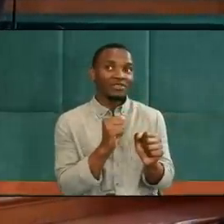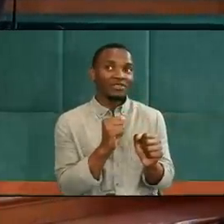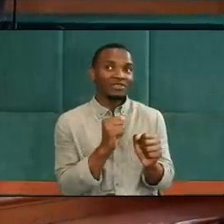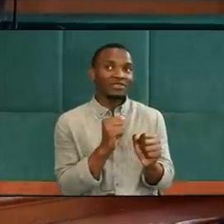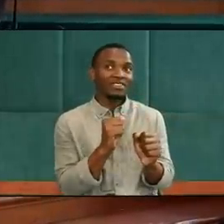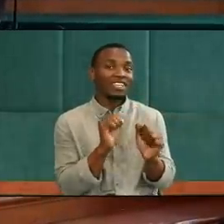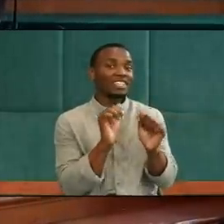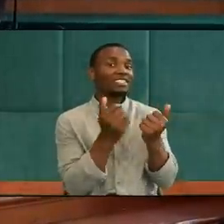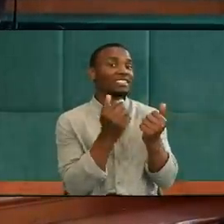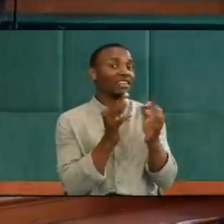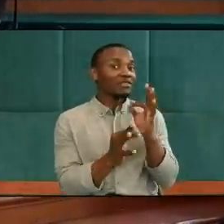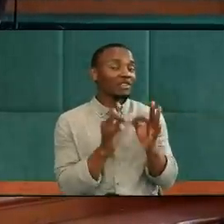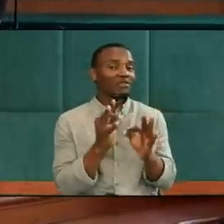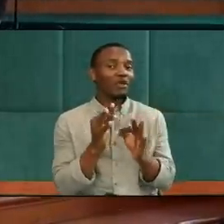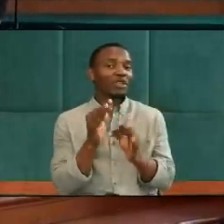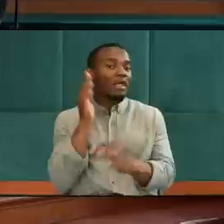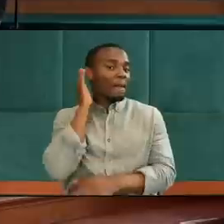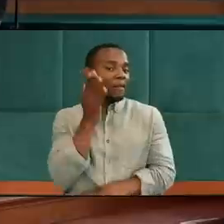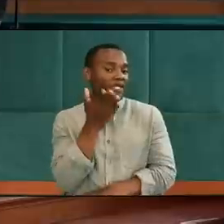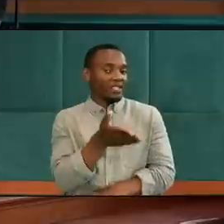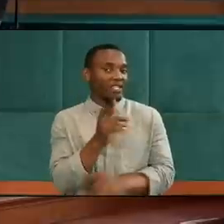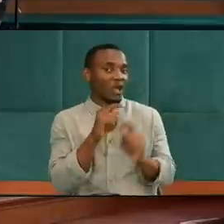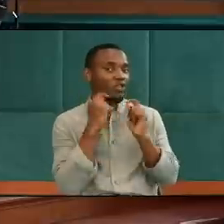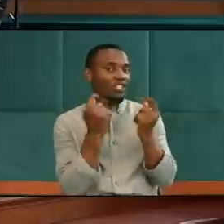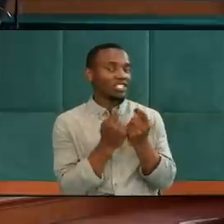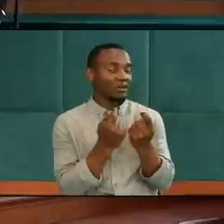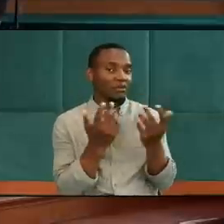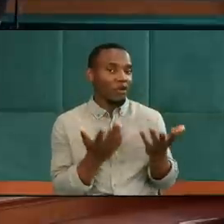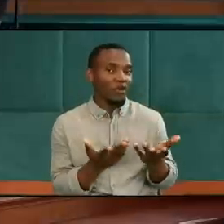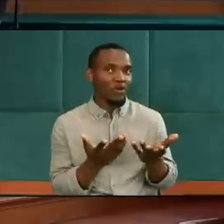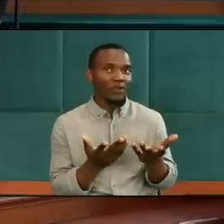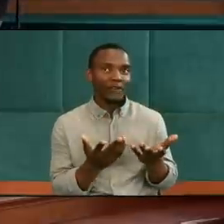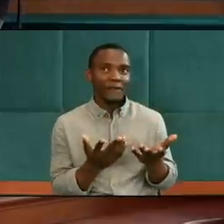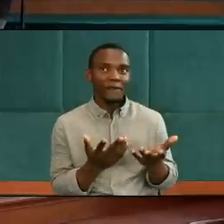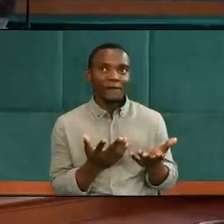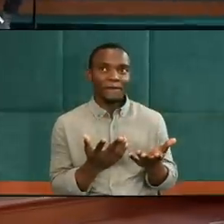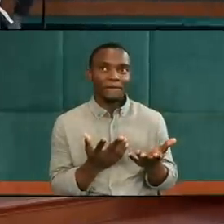Is it safe to keep Peter on the team?